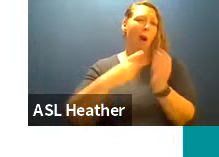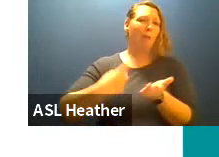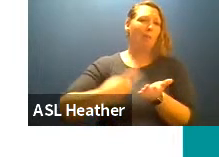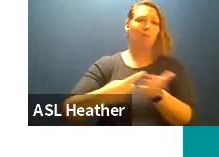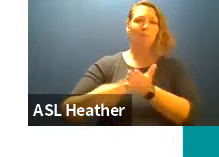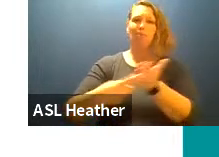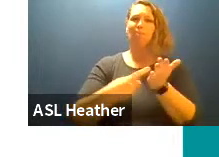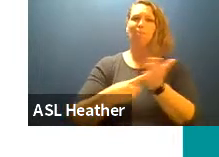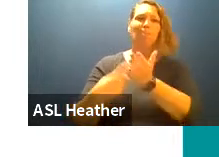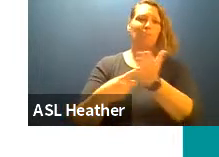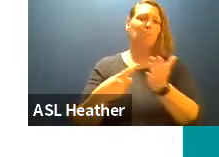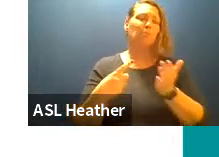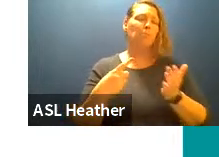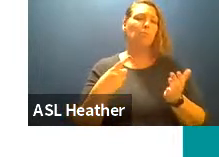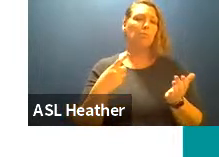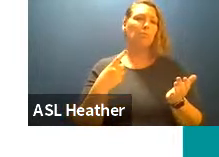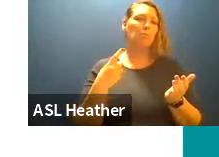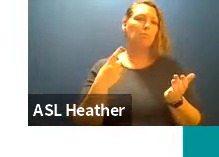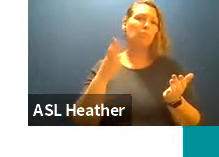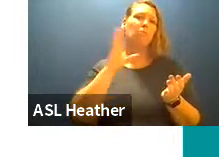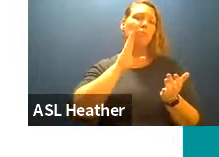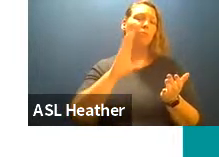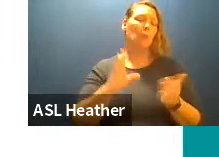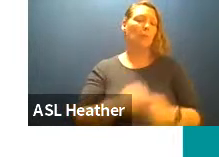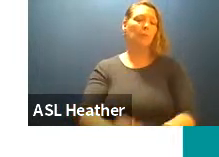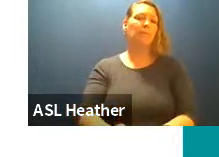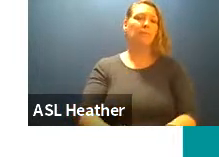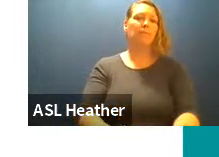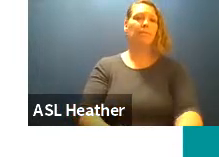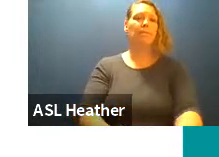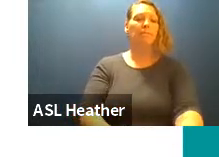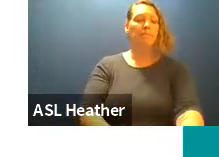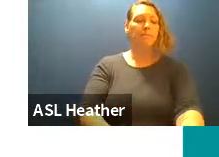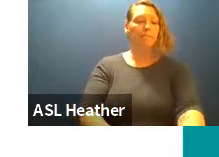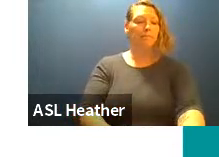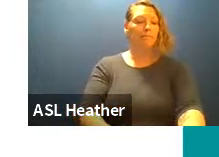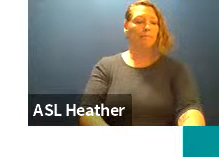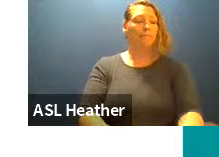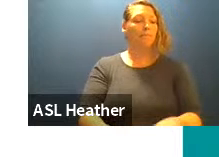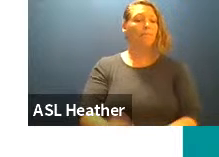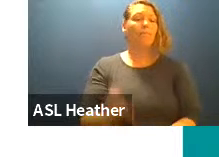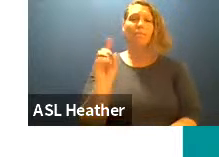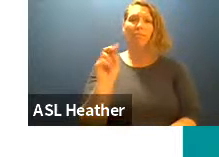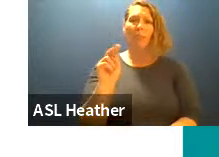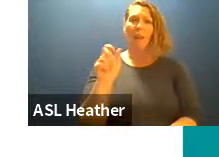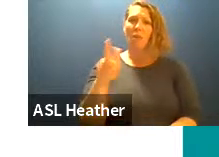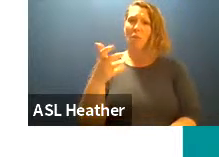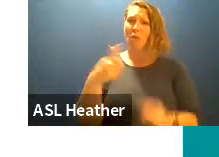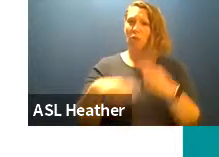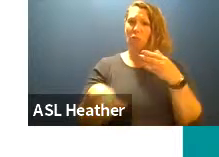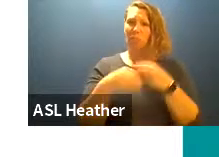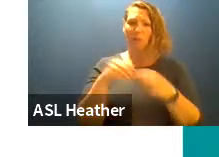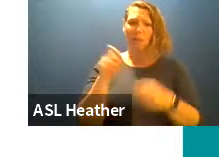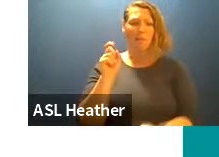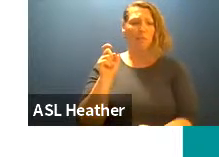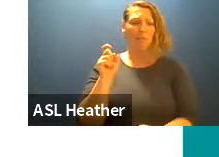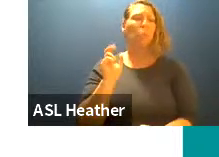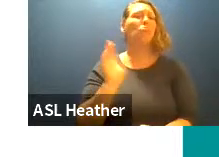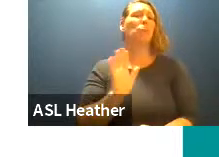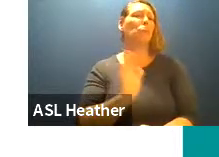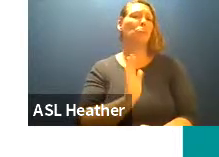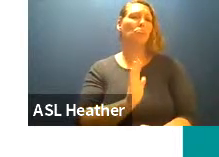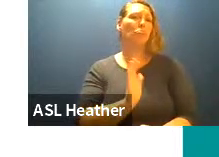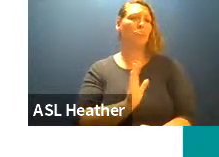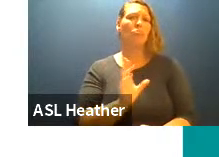lot more that we'll discuss there. John L., did you want to add anything there? Yeah, no, I think